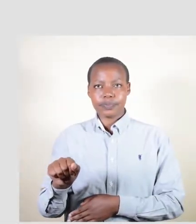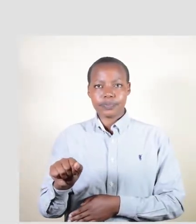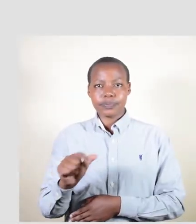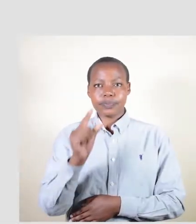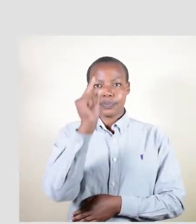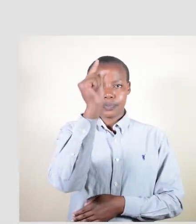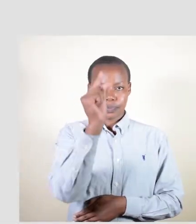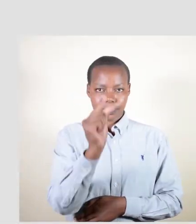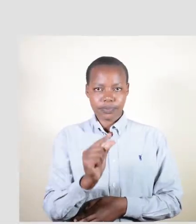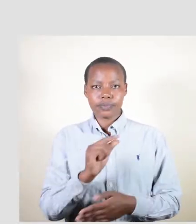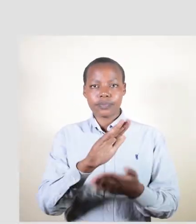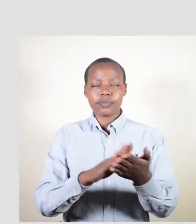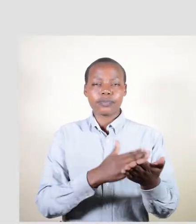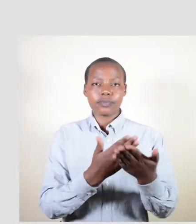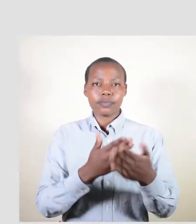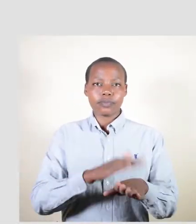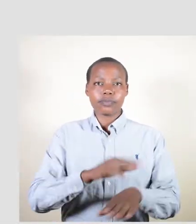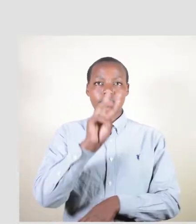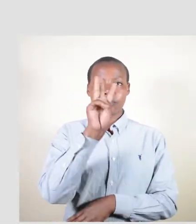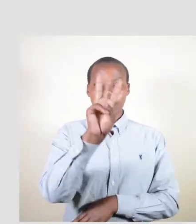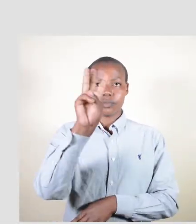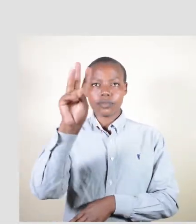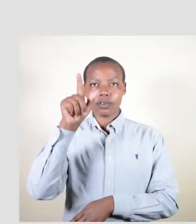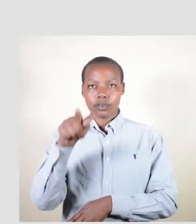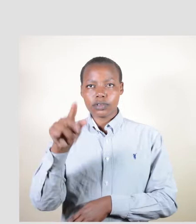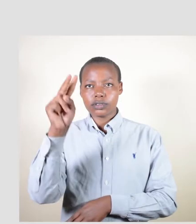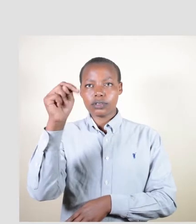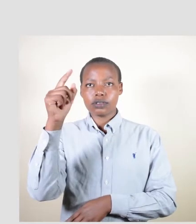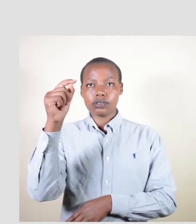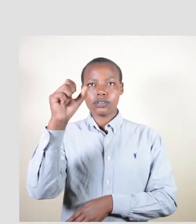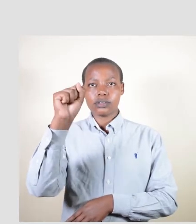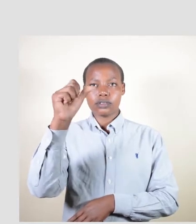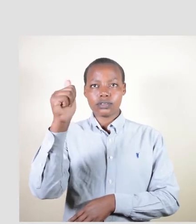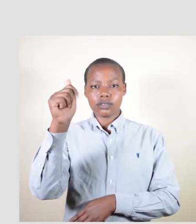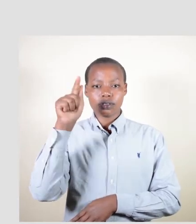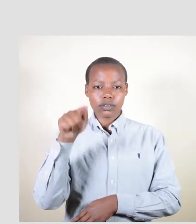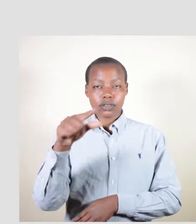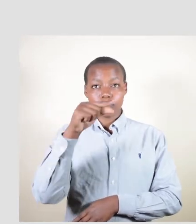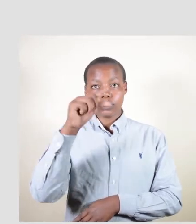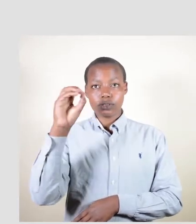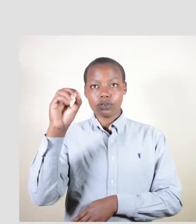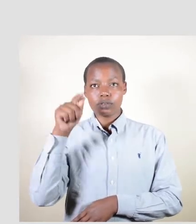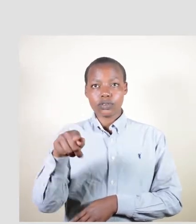motor vehicles. The customer makes an application on